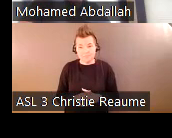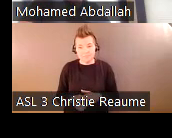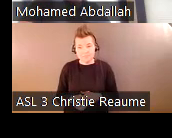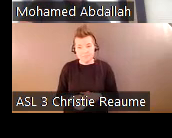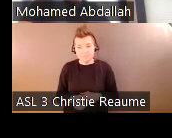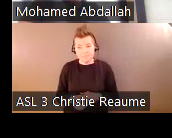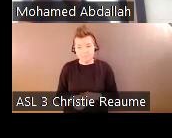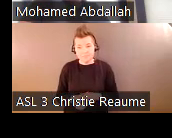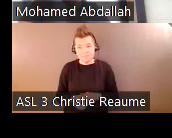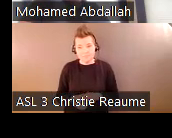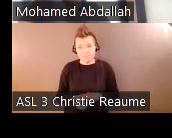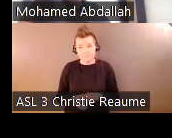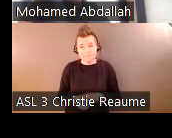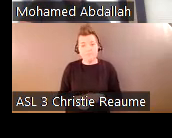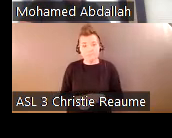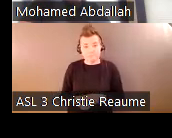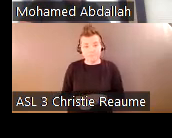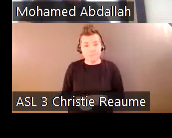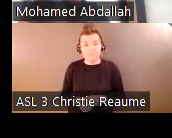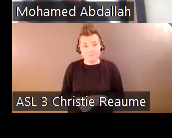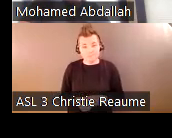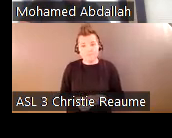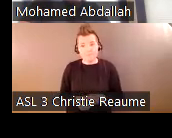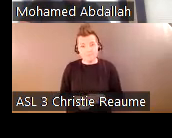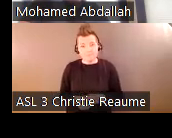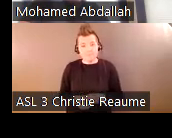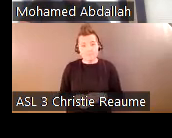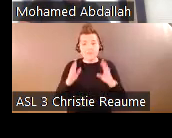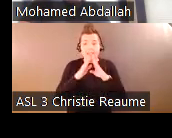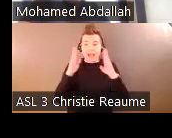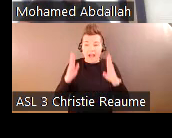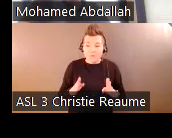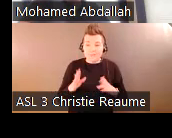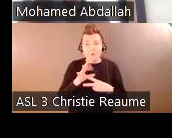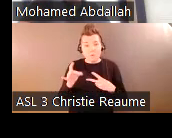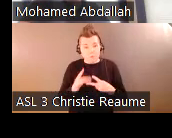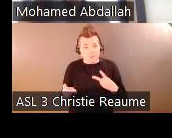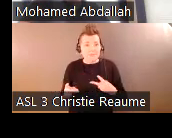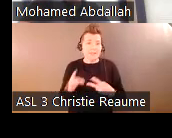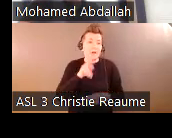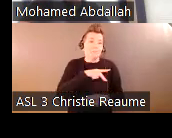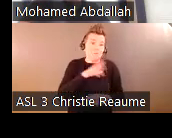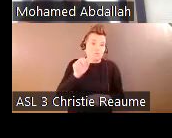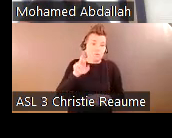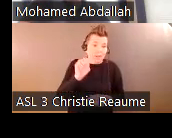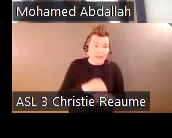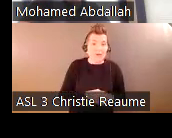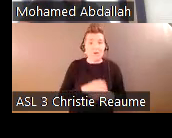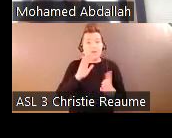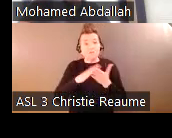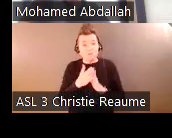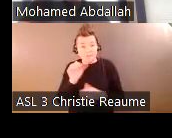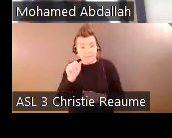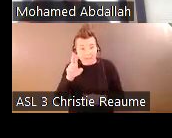The housing options that we have usually are between personal care homes, community care, long-term care, and those are institutional housing